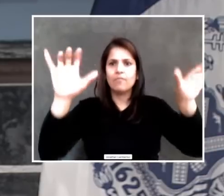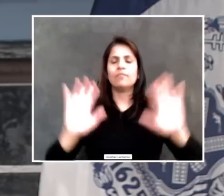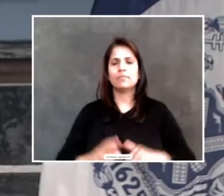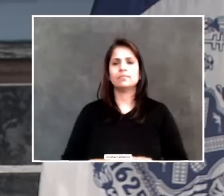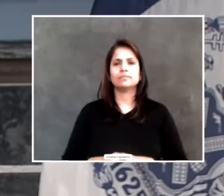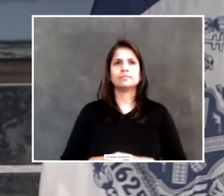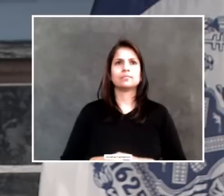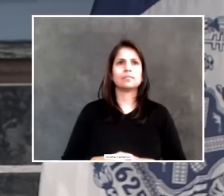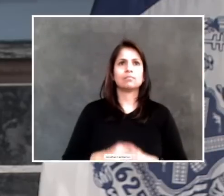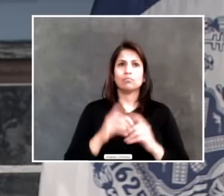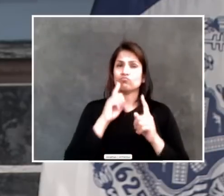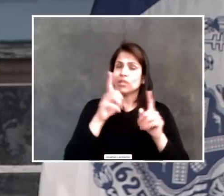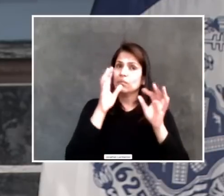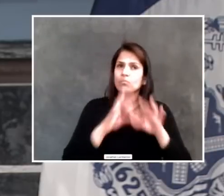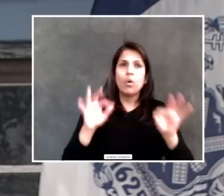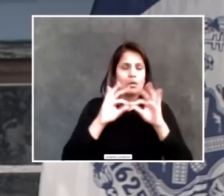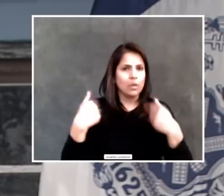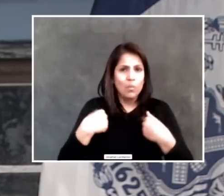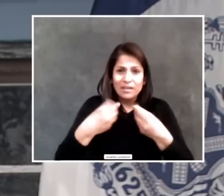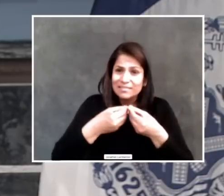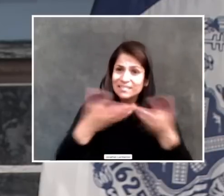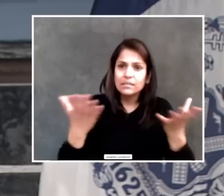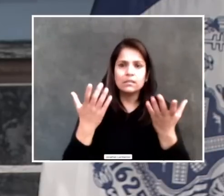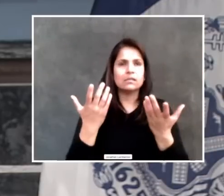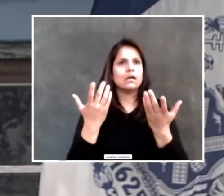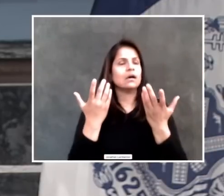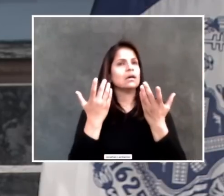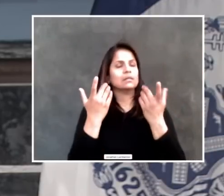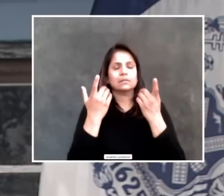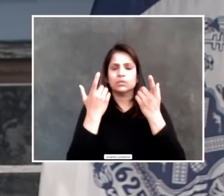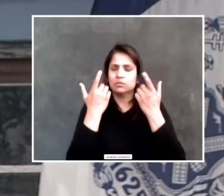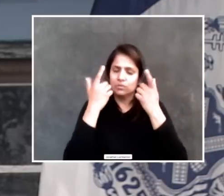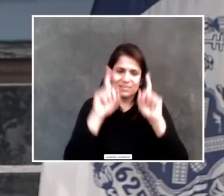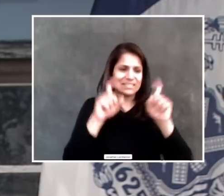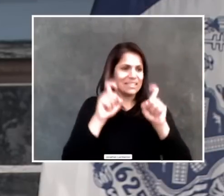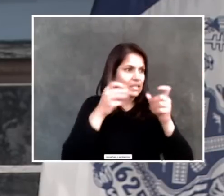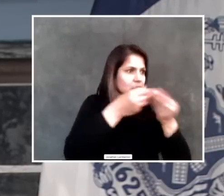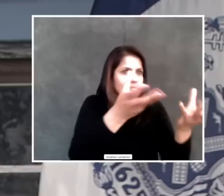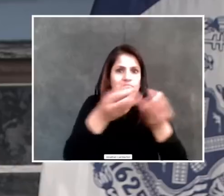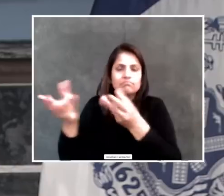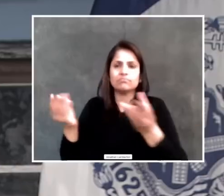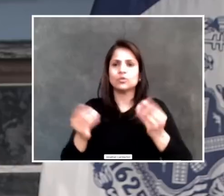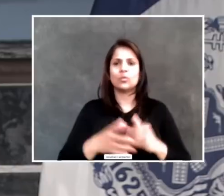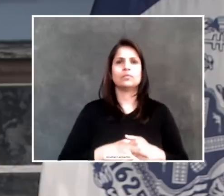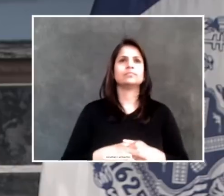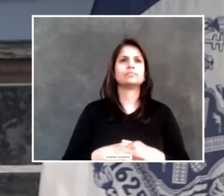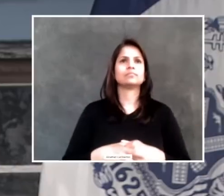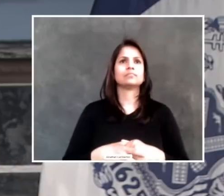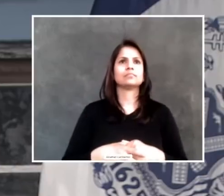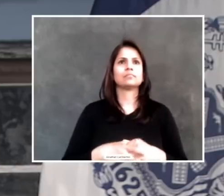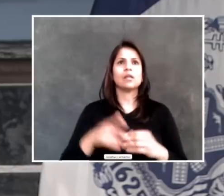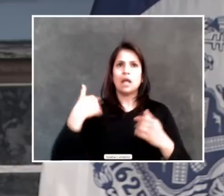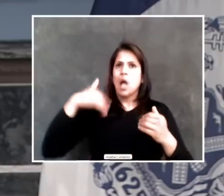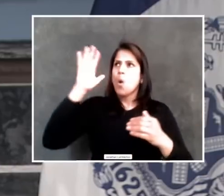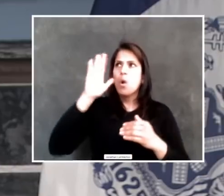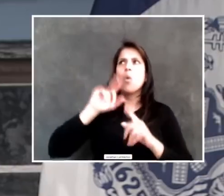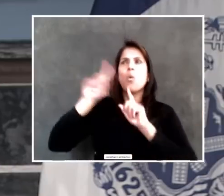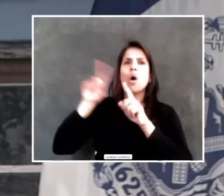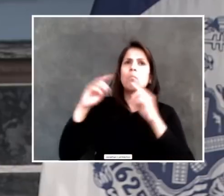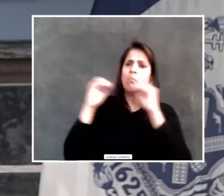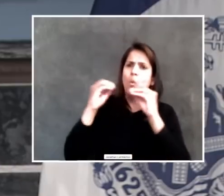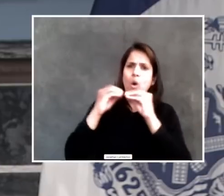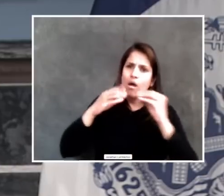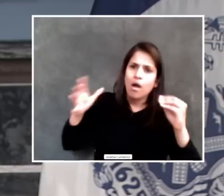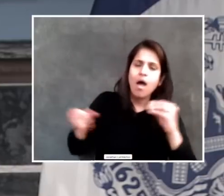first responders, and then ultimately, if we really had a better supply, to start to think about the best ways to use it strategically in communities that